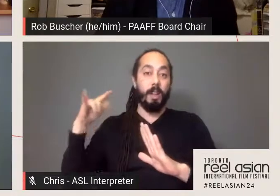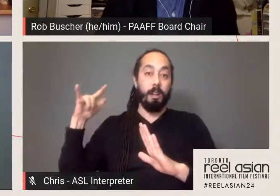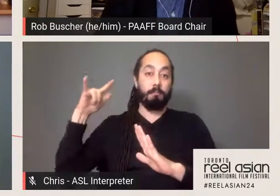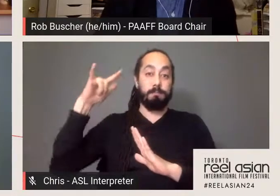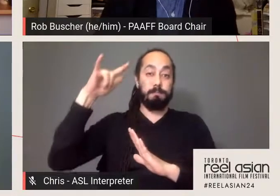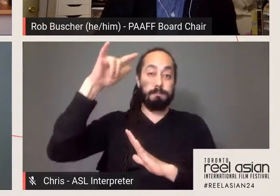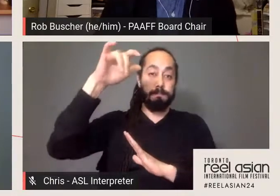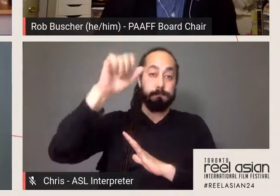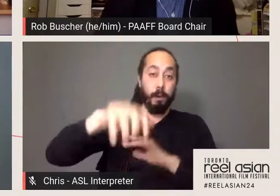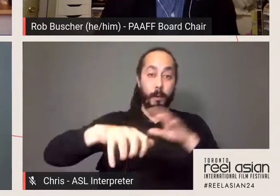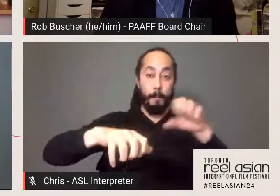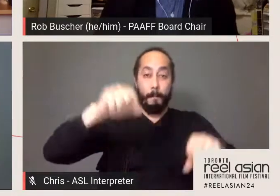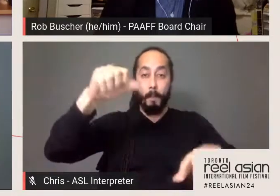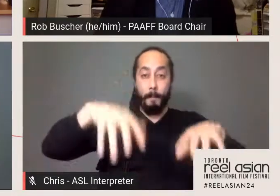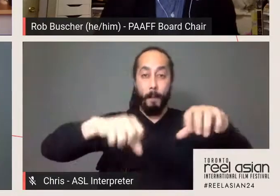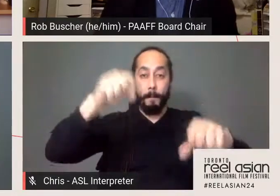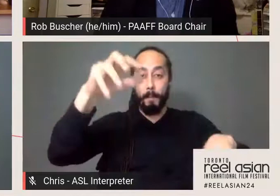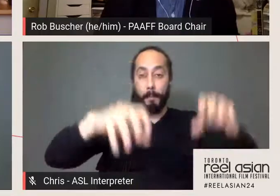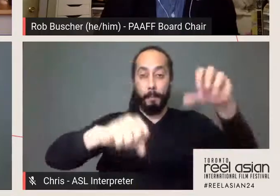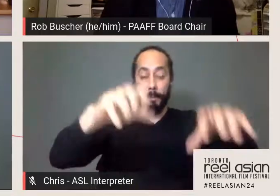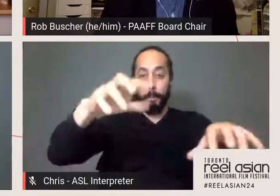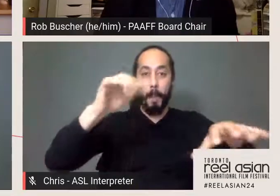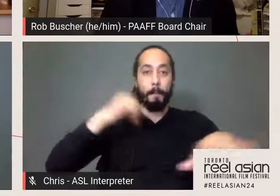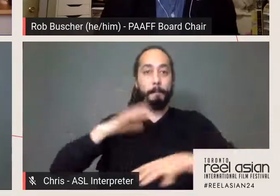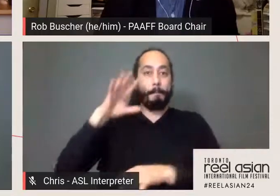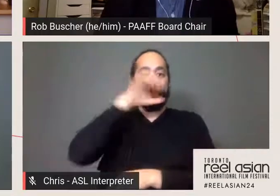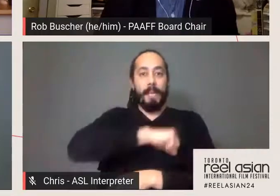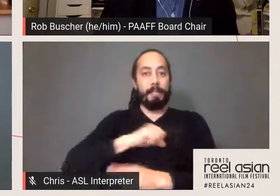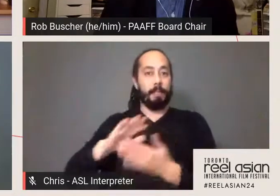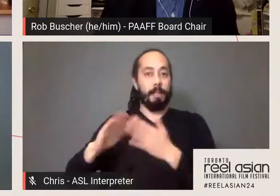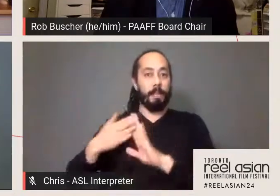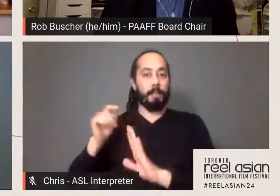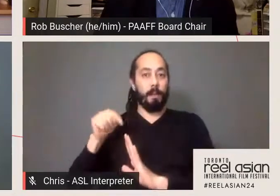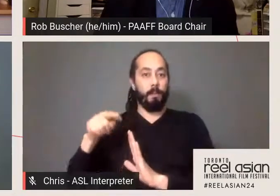the U.S. military